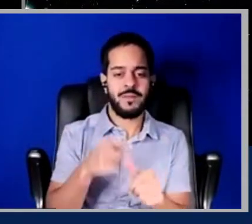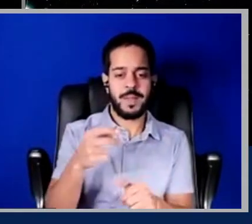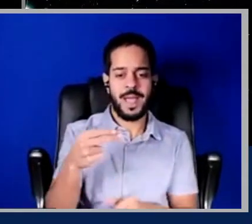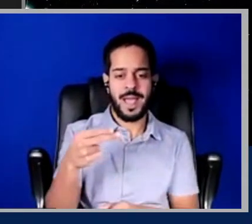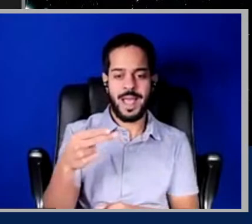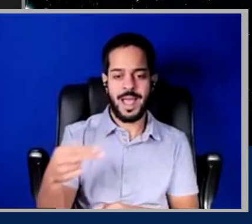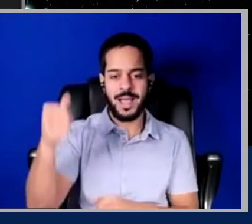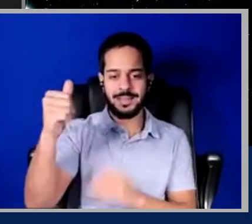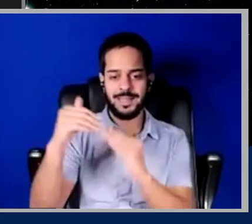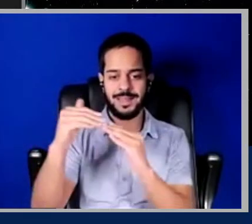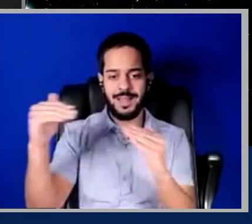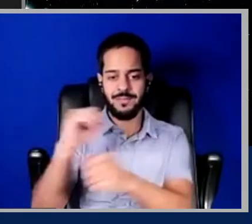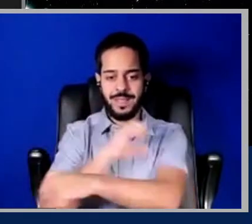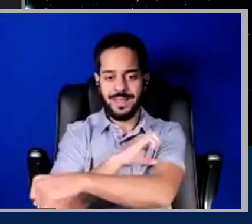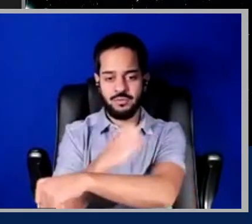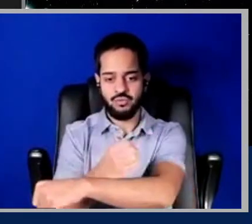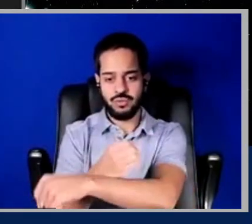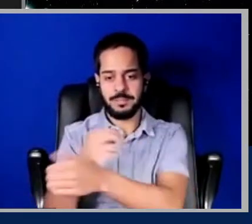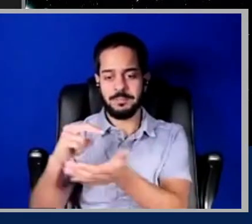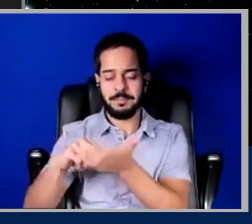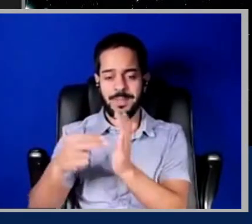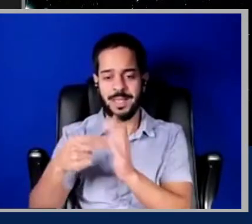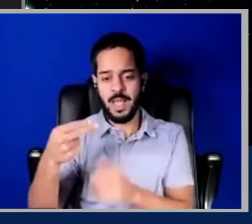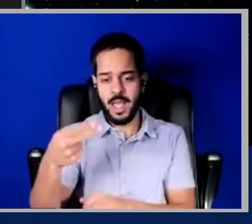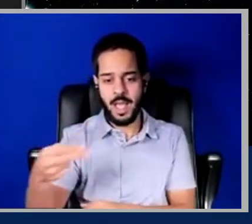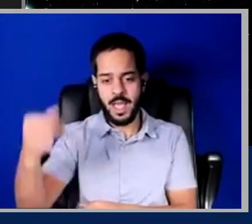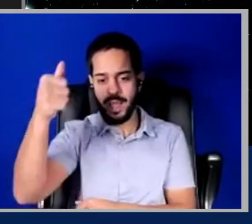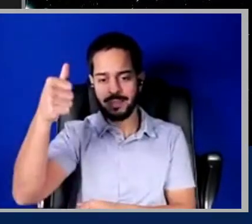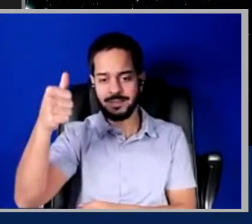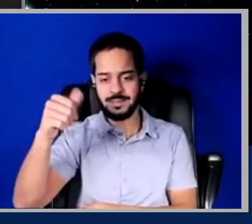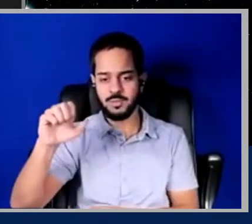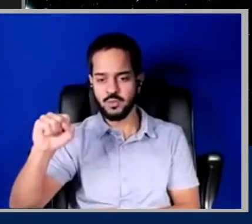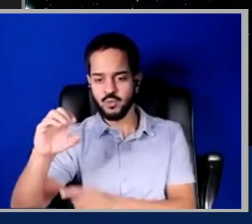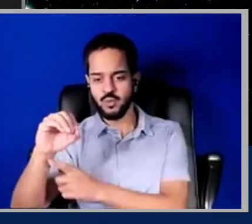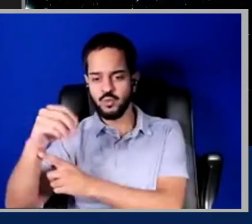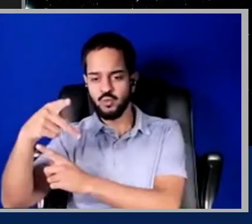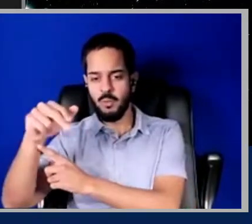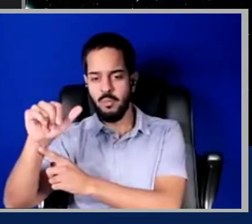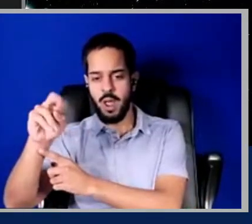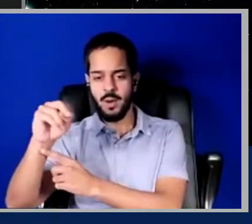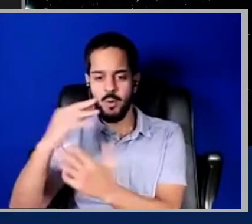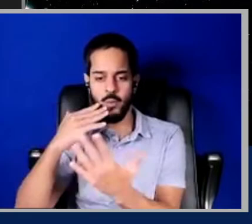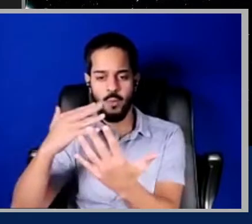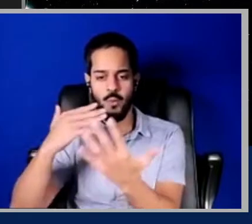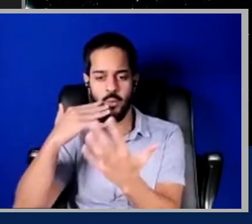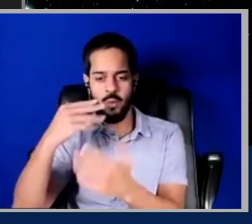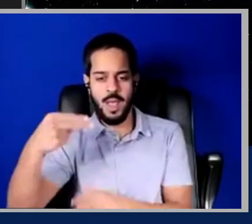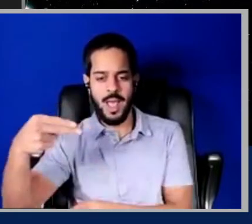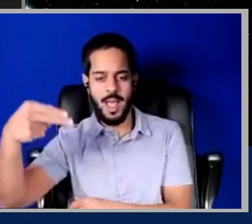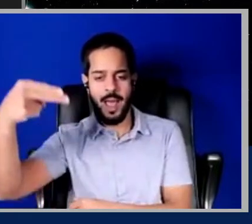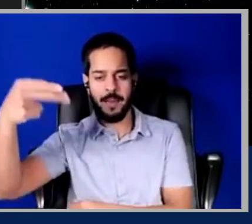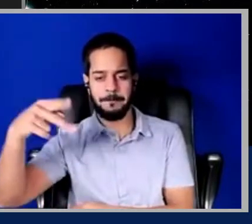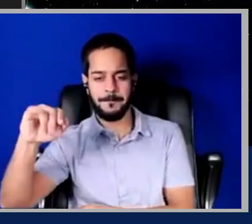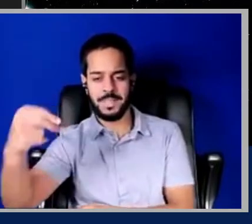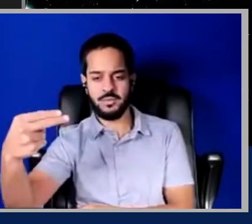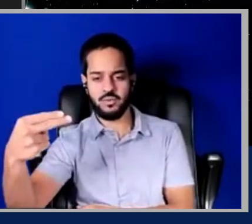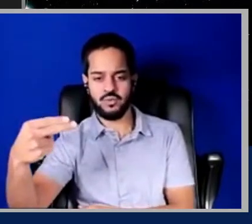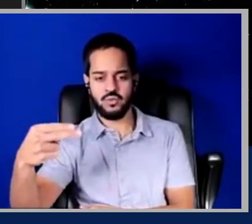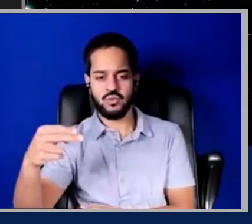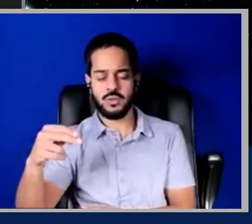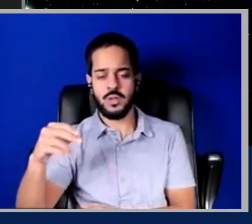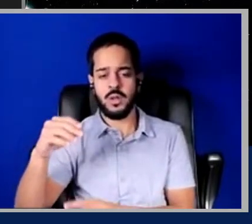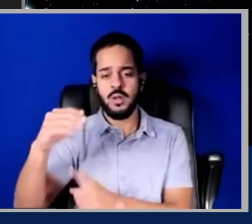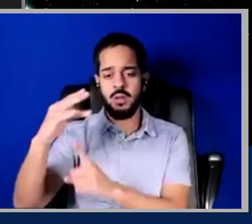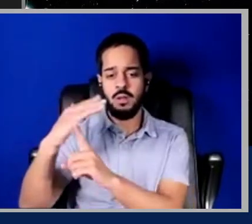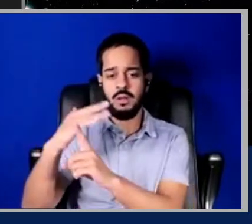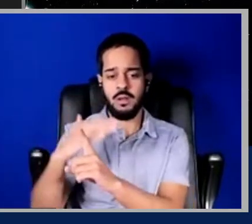will be the absolute highest soprano you can imagine. The sort of slightly lower than that, the ultraviolet light, will be